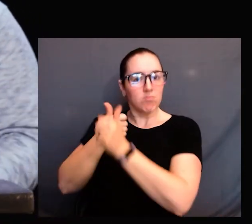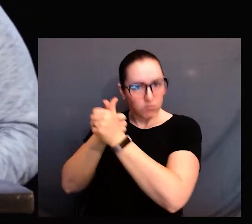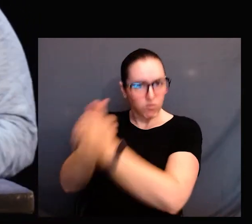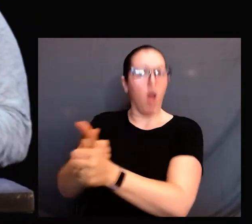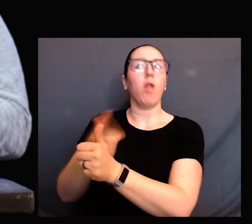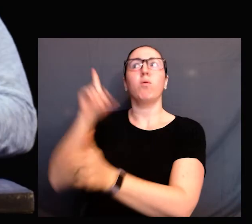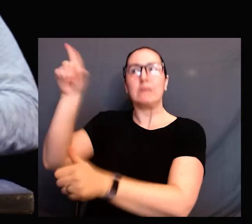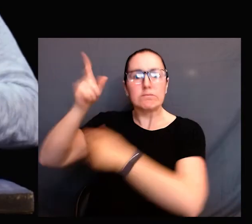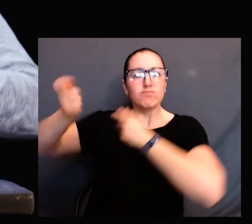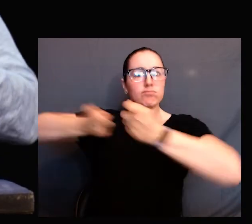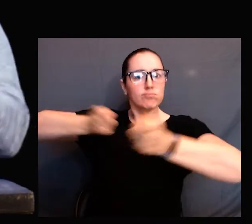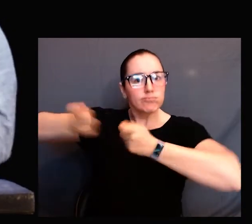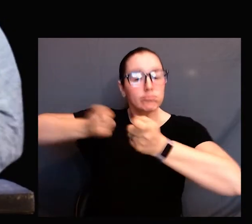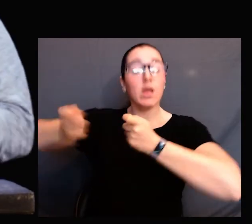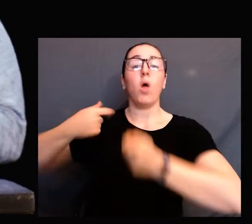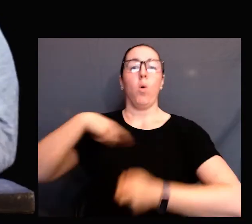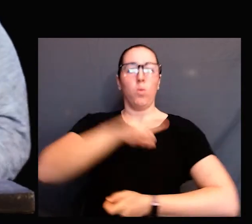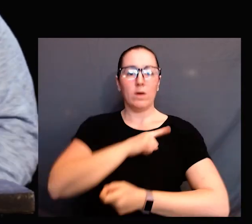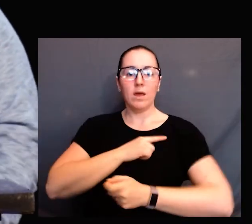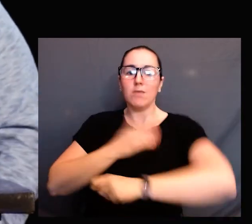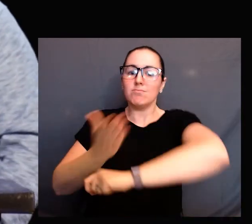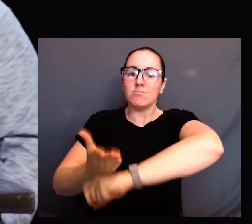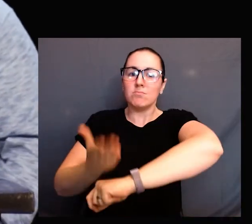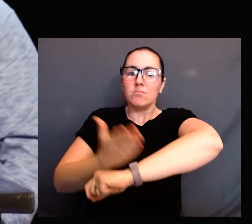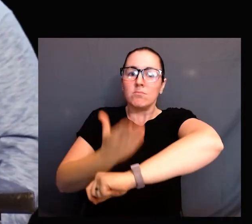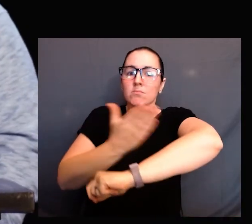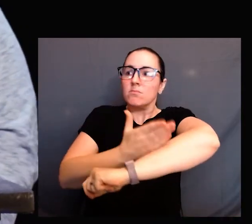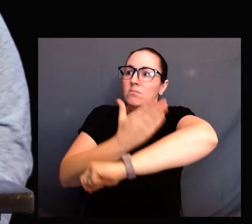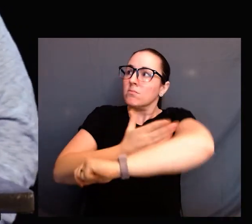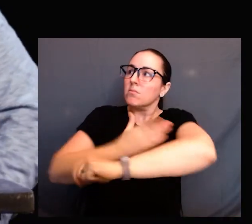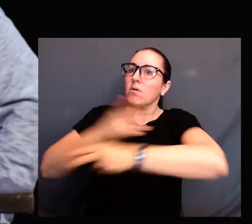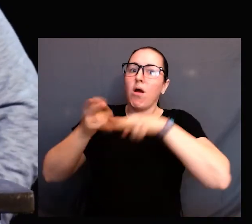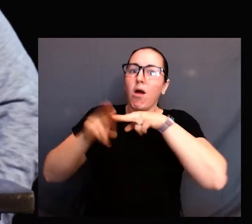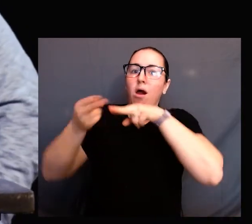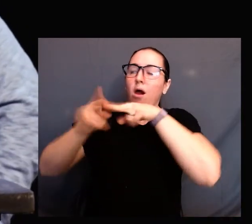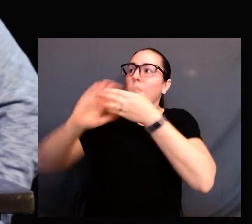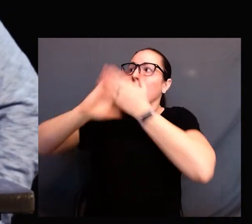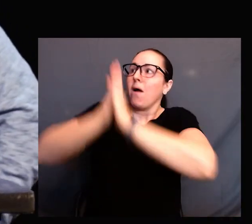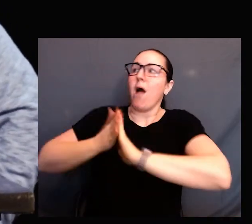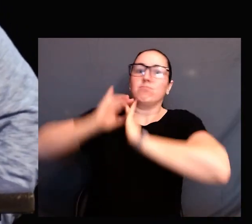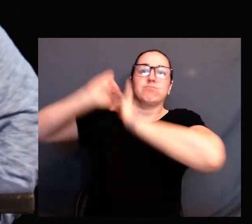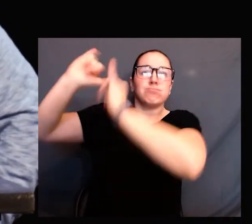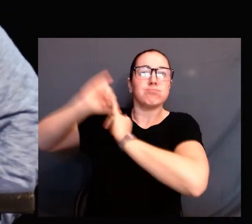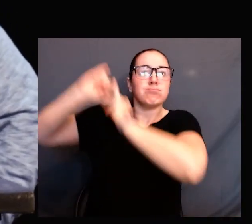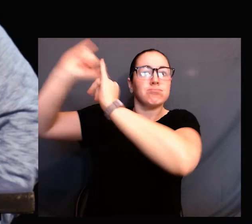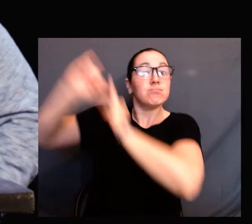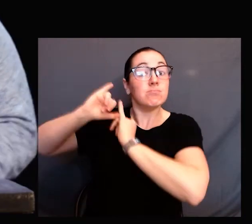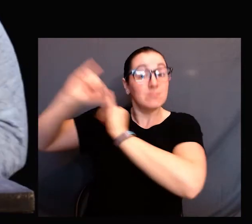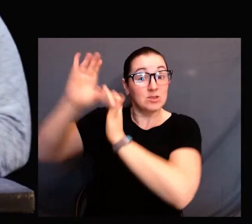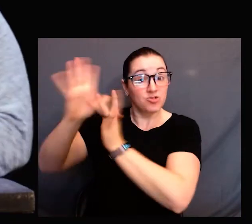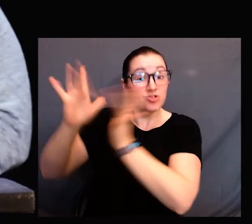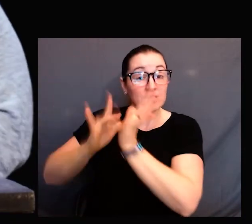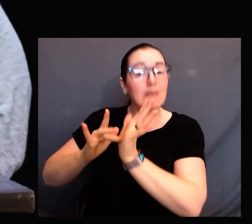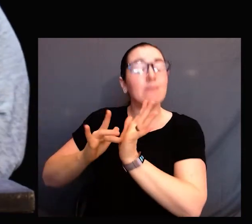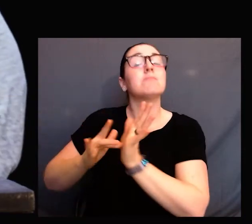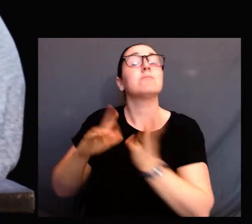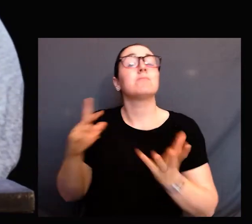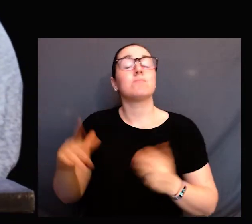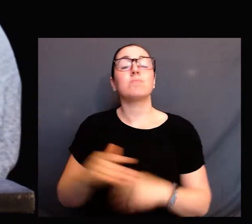driving the car, we start to become more and more like him in our thoughts and in our actions. Back